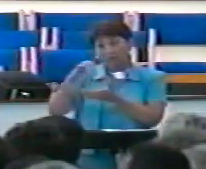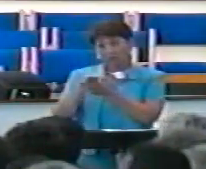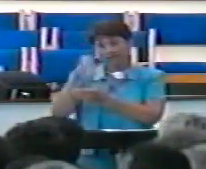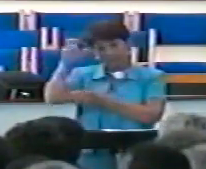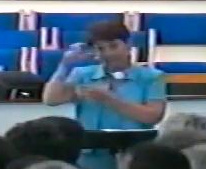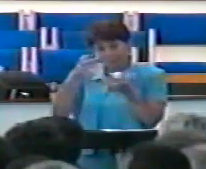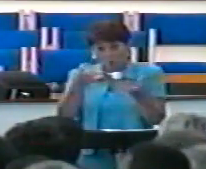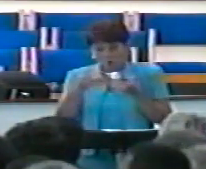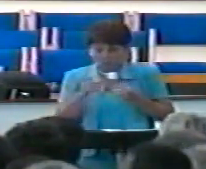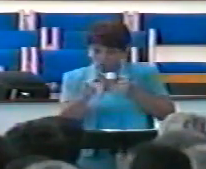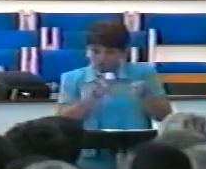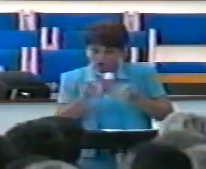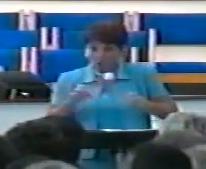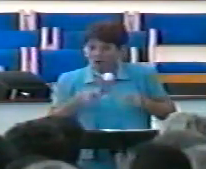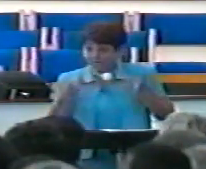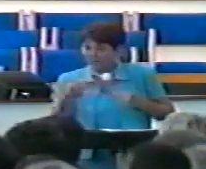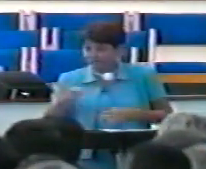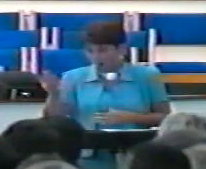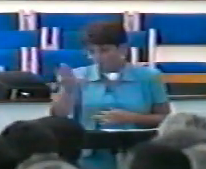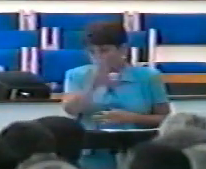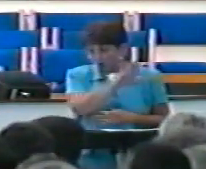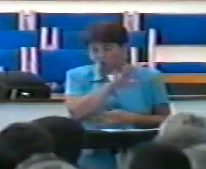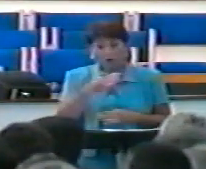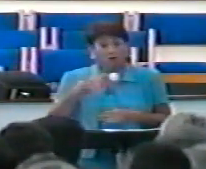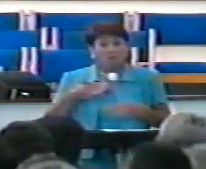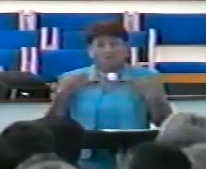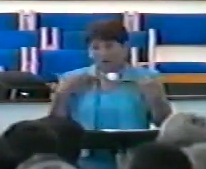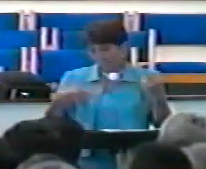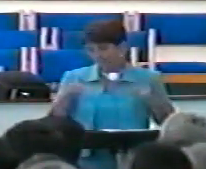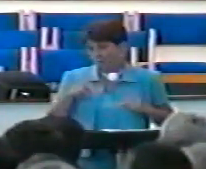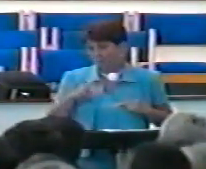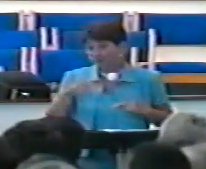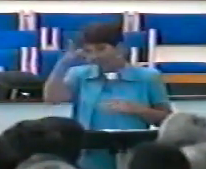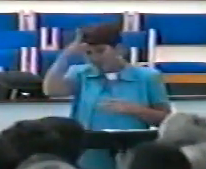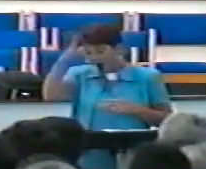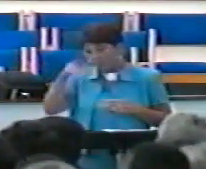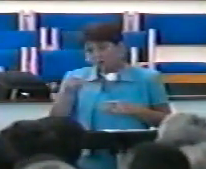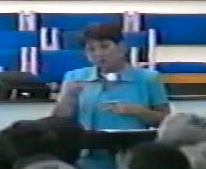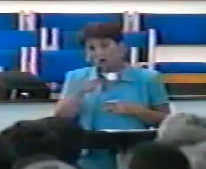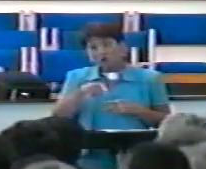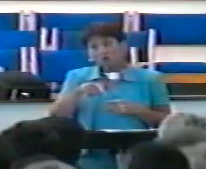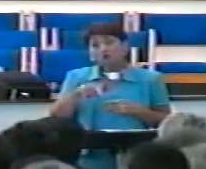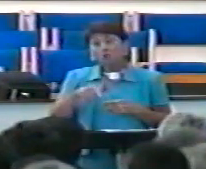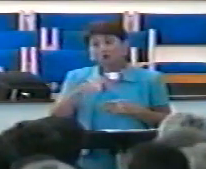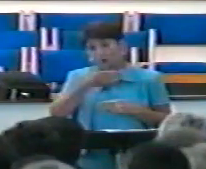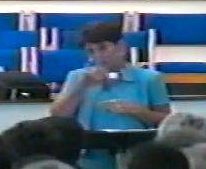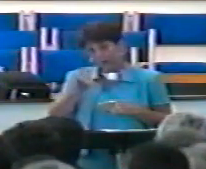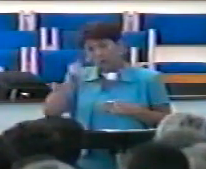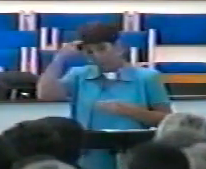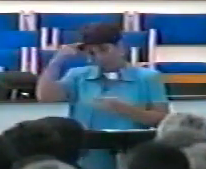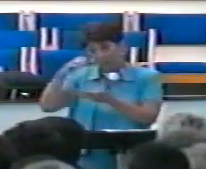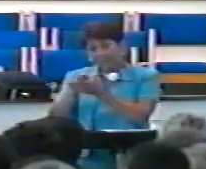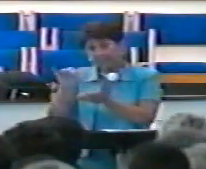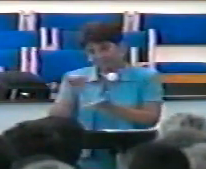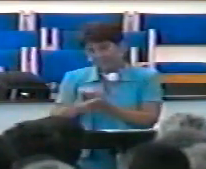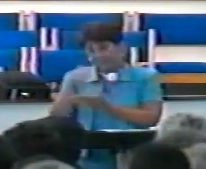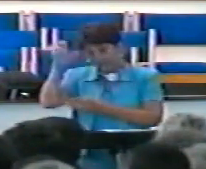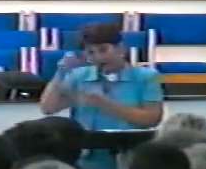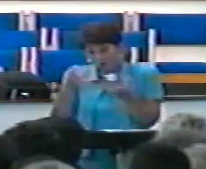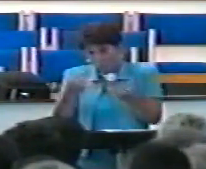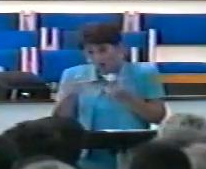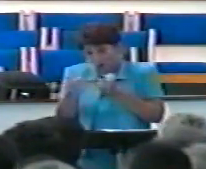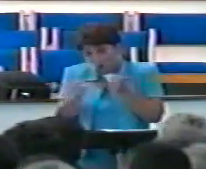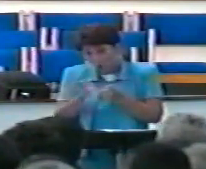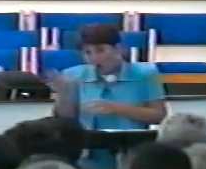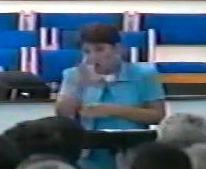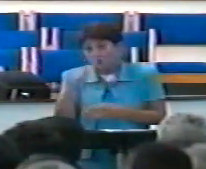people. Fathers, you better believe this morning that the devil wants to get a hold of the lives of your sons and daughters. And if you're a parent here this morning, you